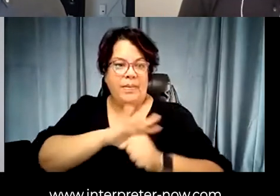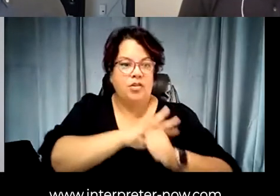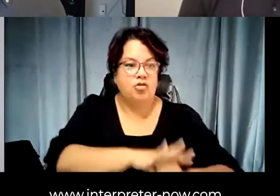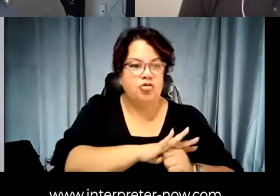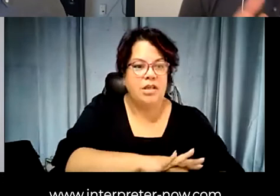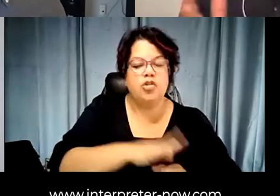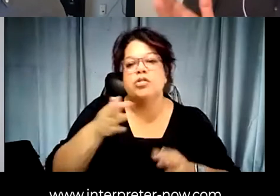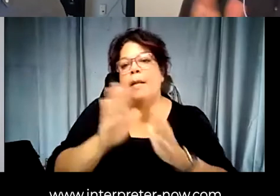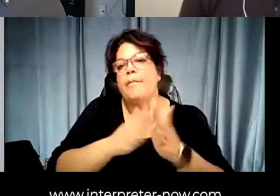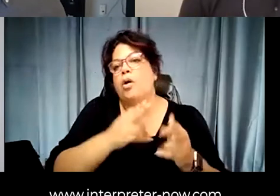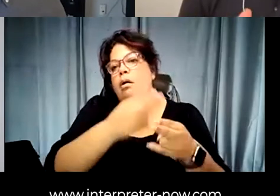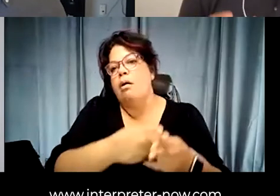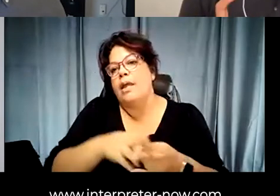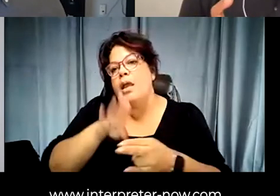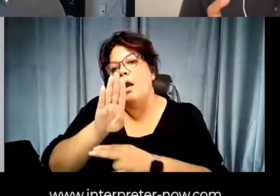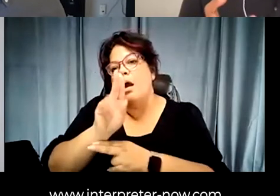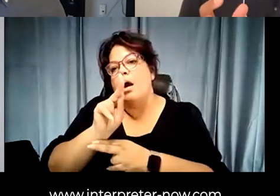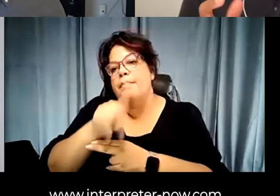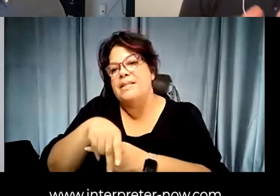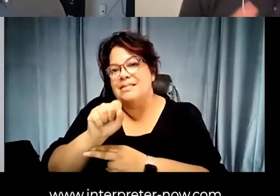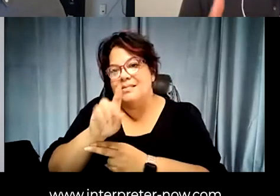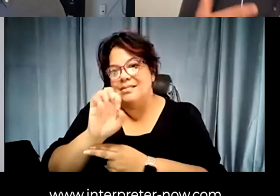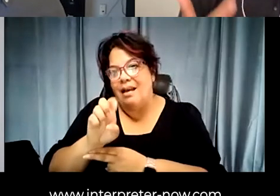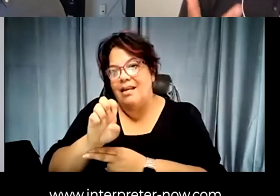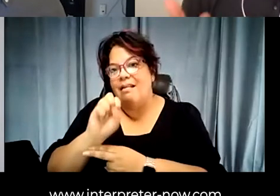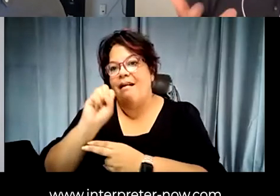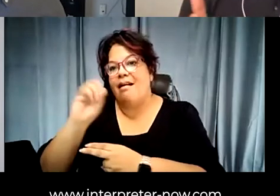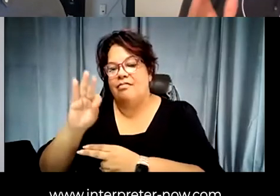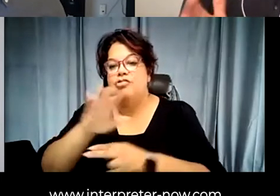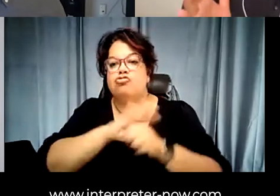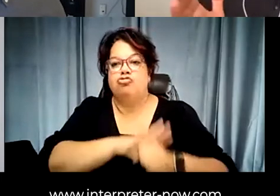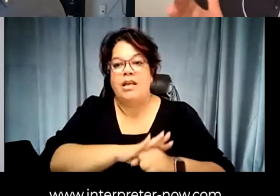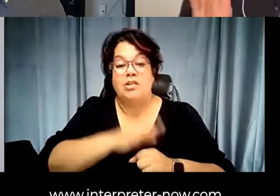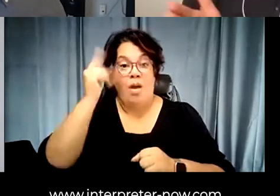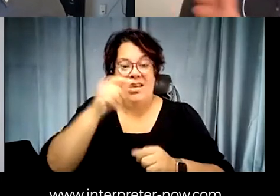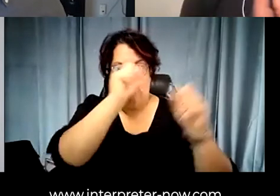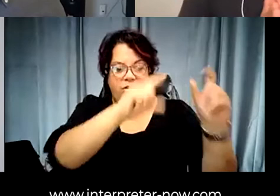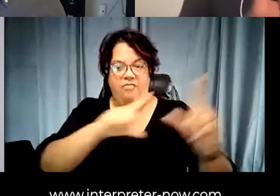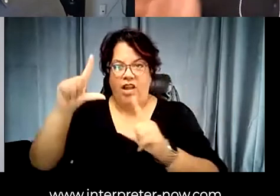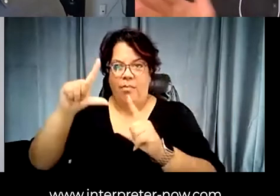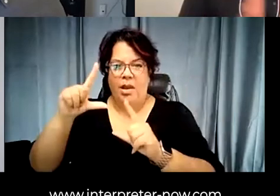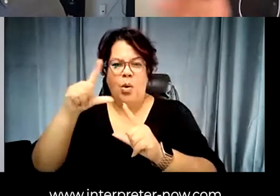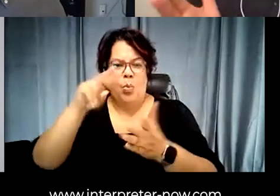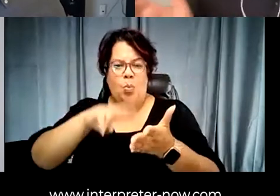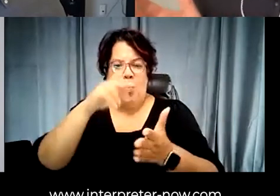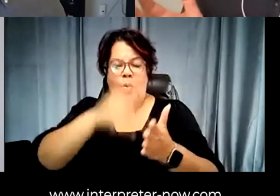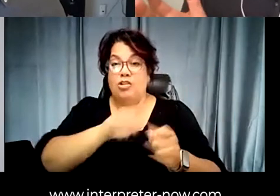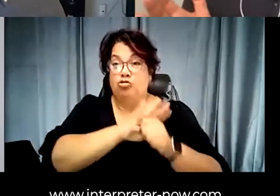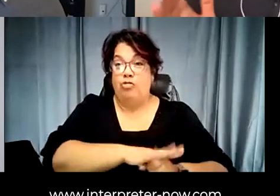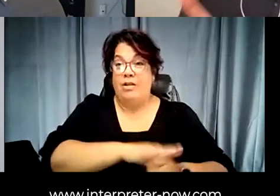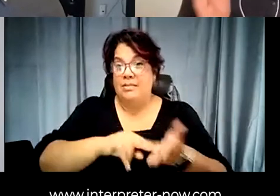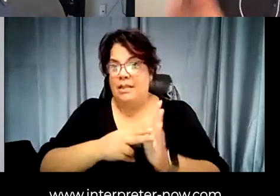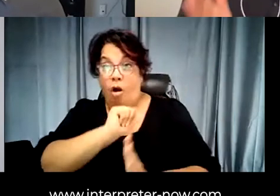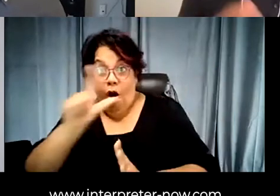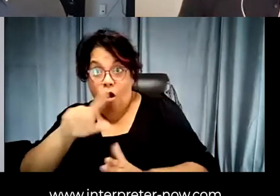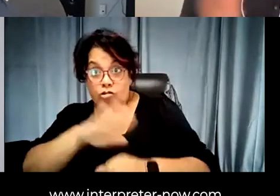The Upside of Stress, which I love because, you know, reframing what stress is, like all stress isn't bad stress.